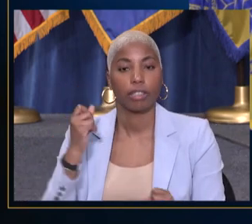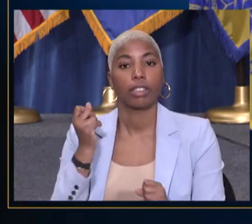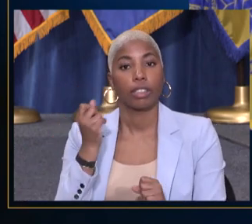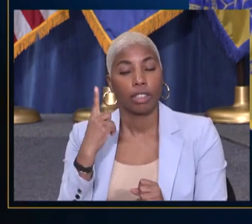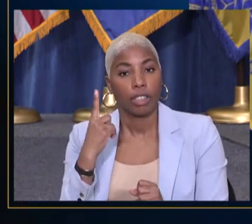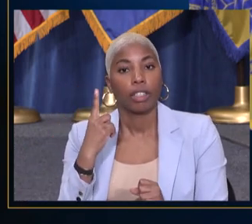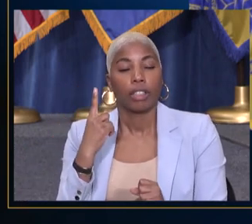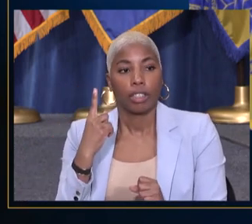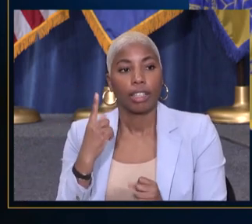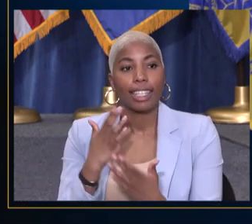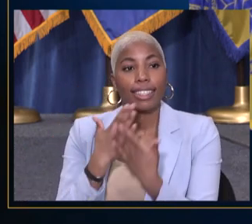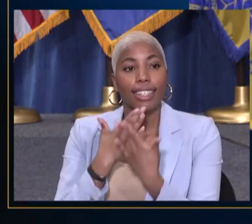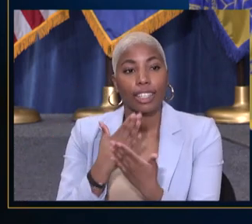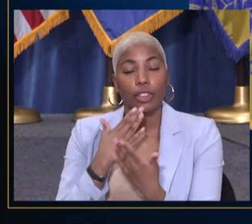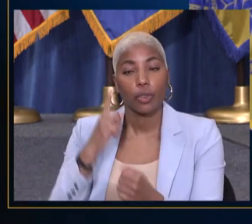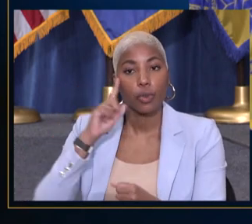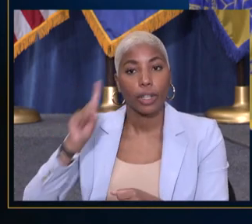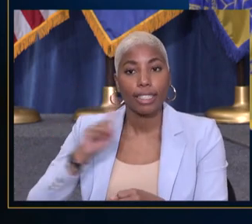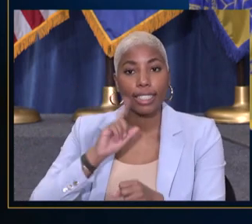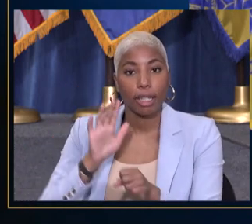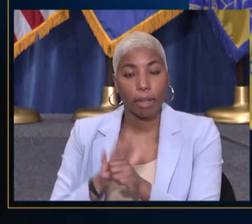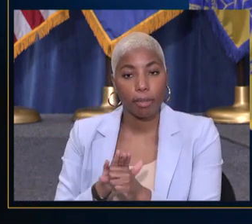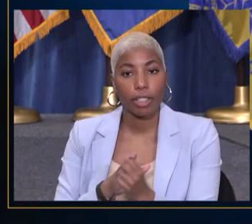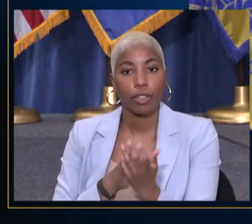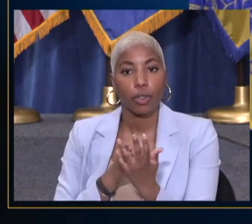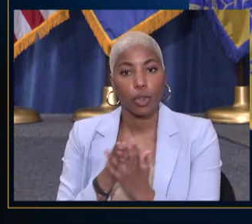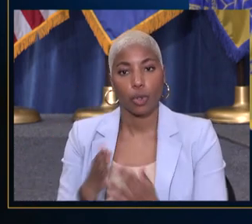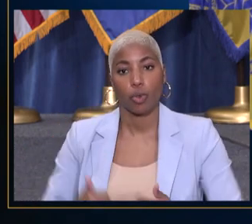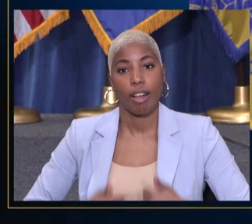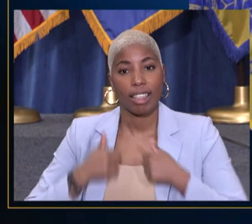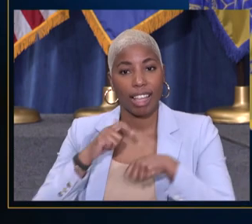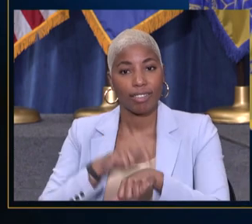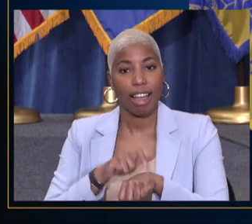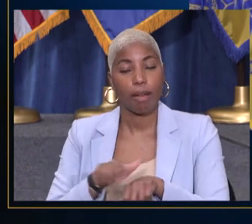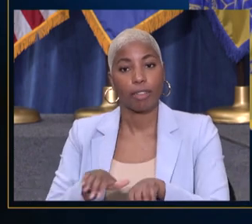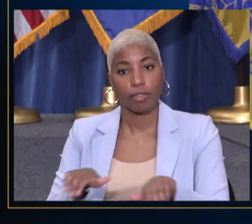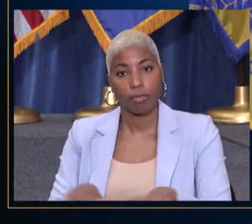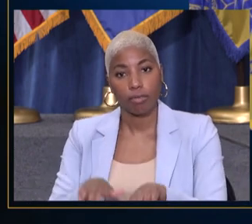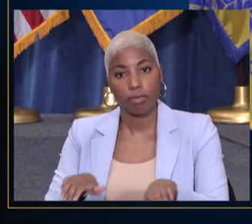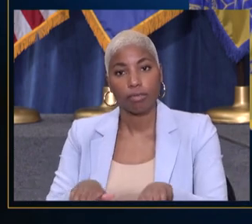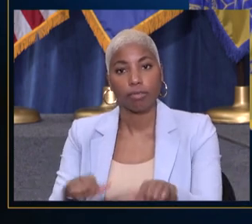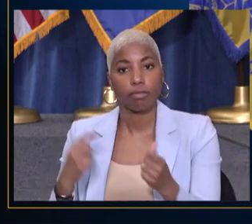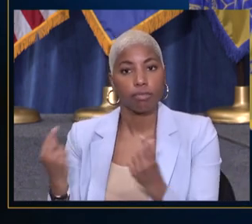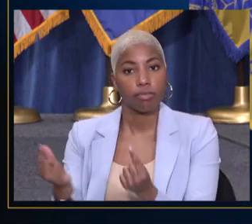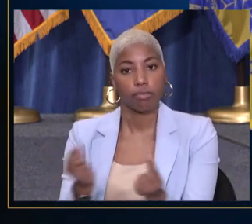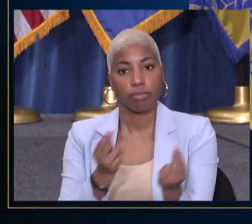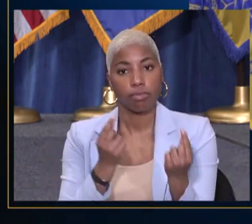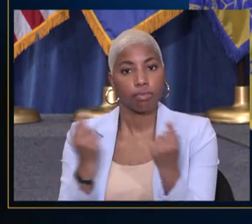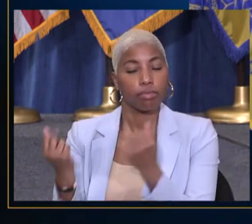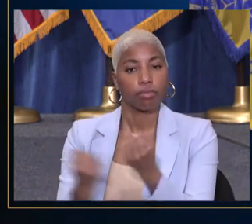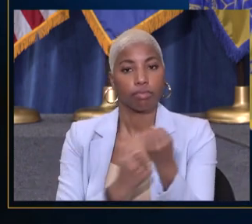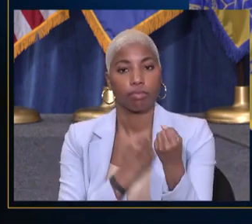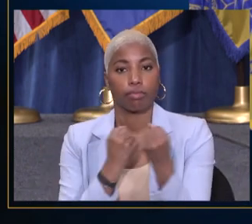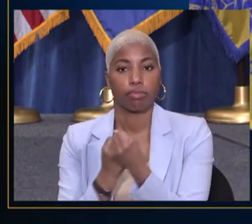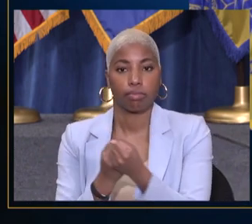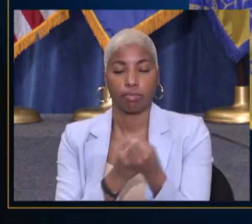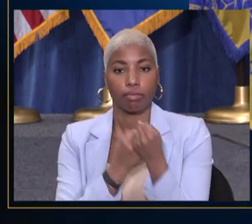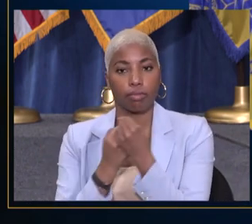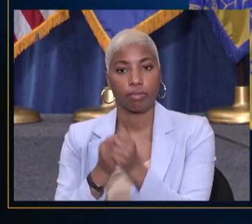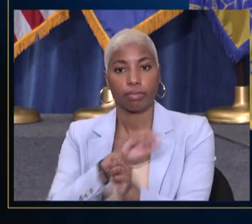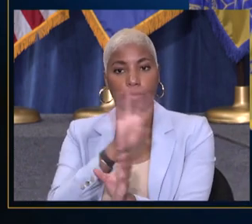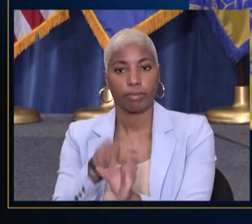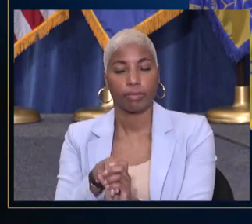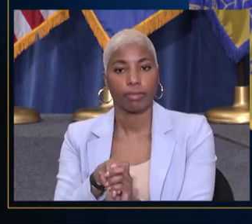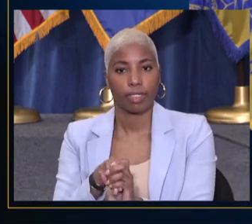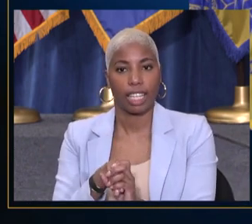him for his commitment through his lifetime of activity and advocacy to be part of